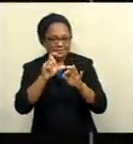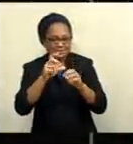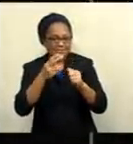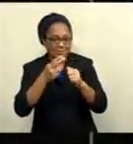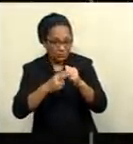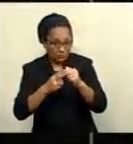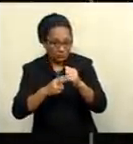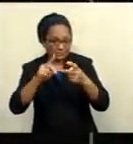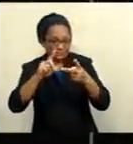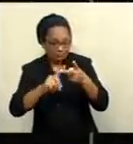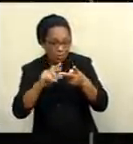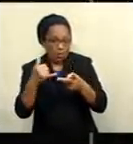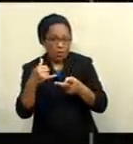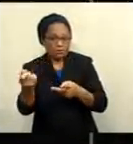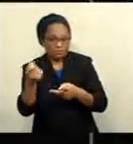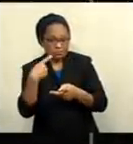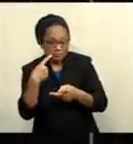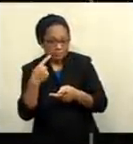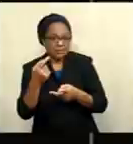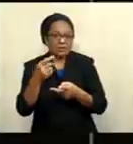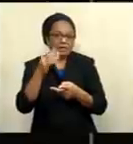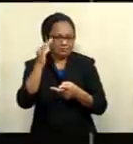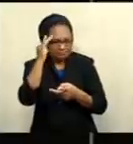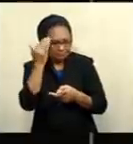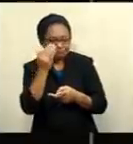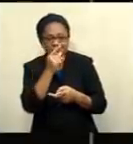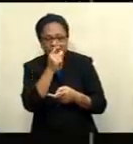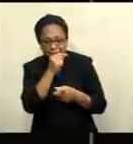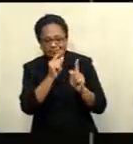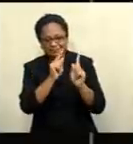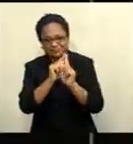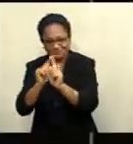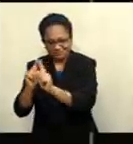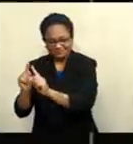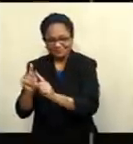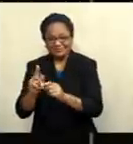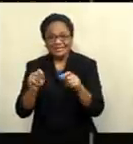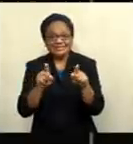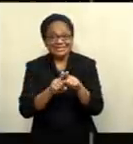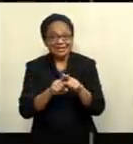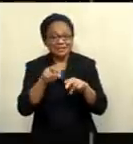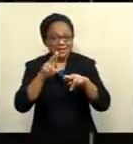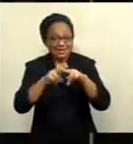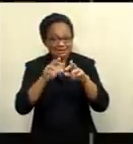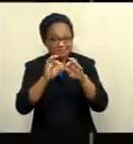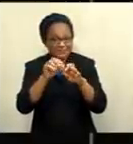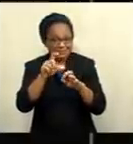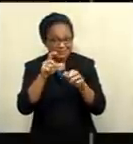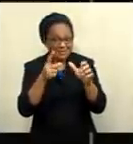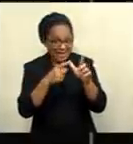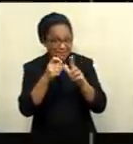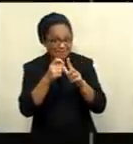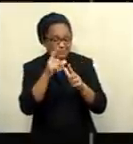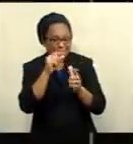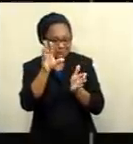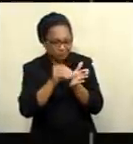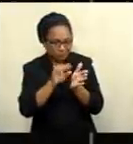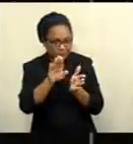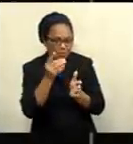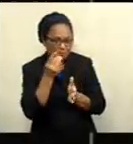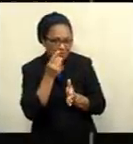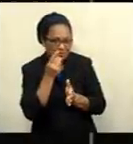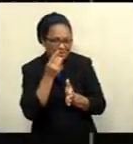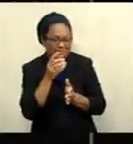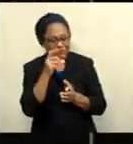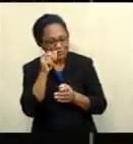fbcnews@fbc.com.fj or share it with us via our various social media accounts. You can also download the FBC app to keep updated with the very